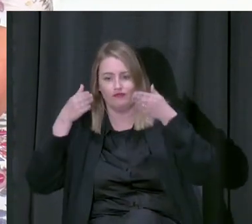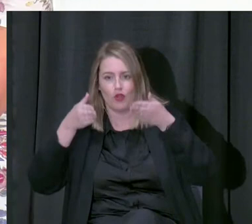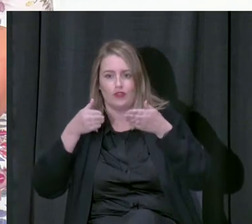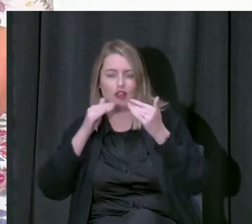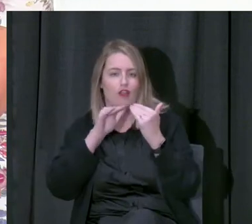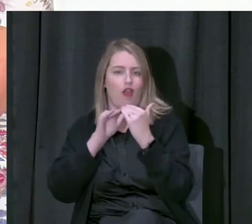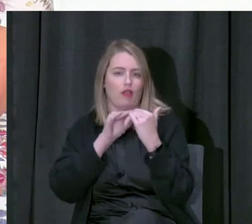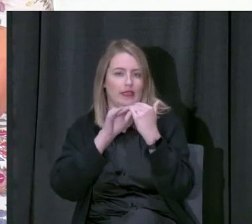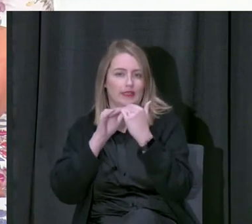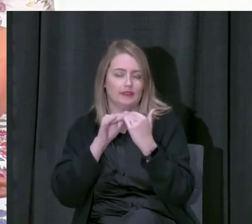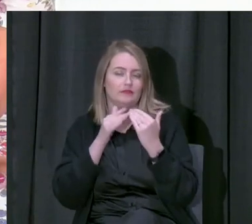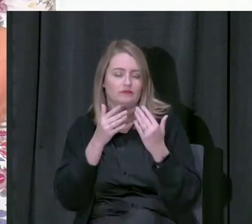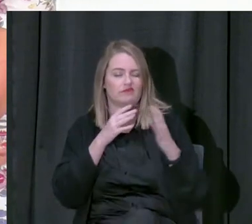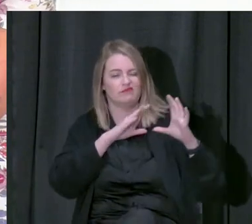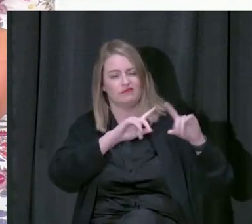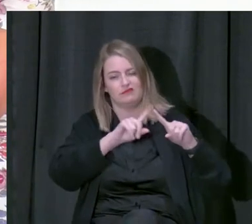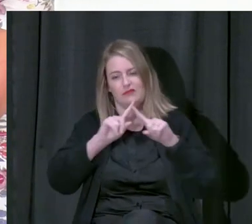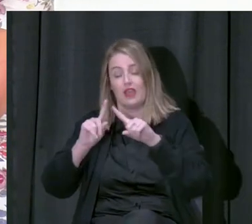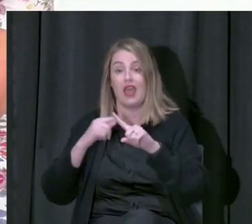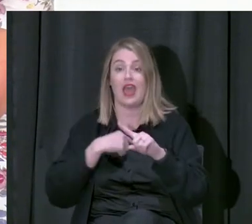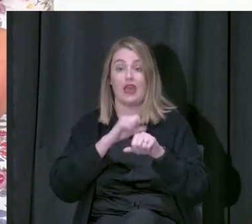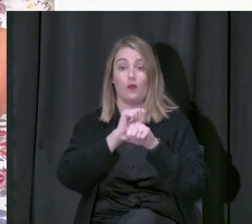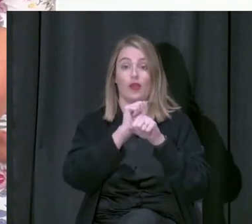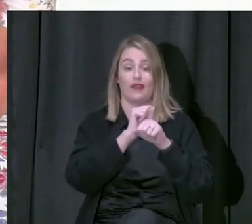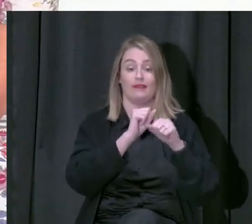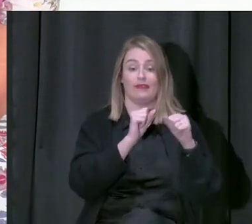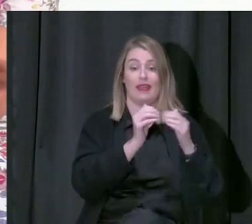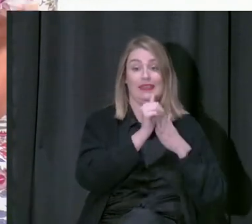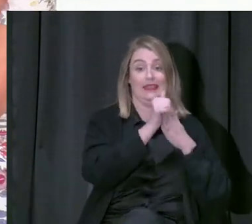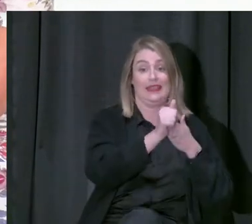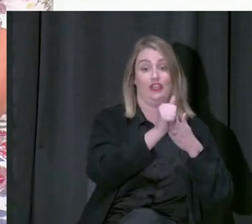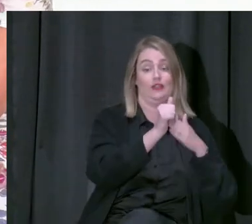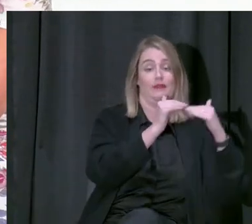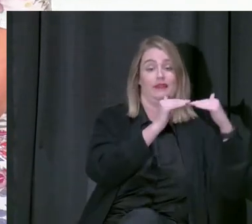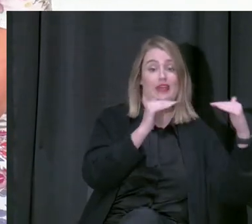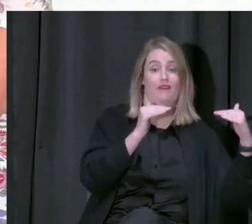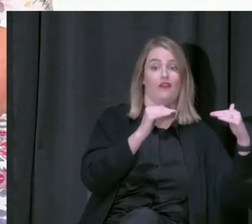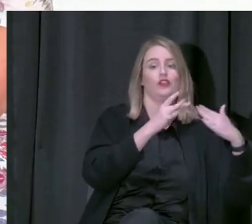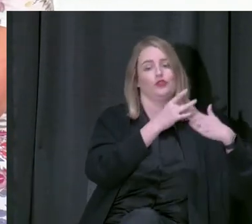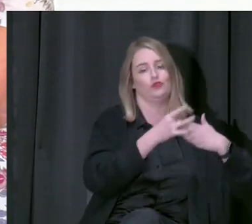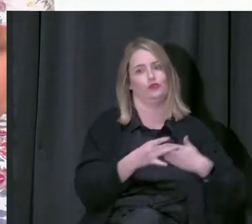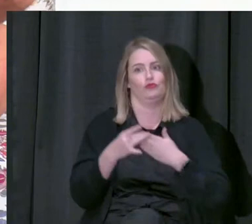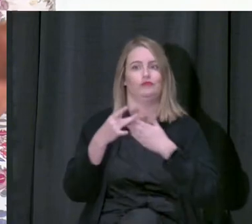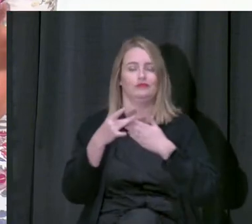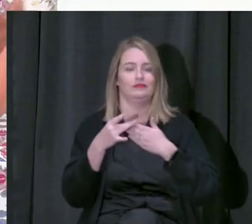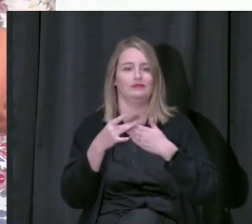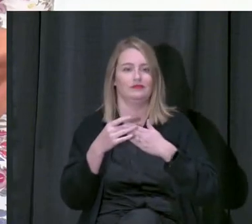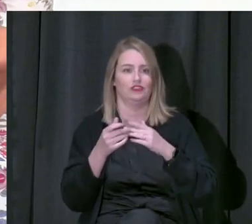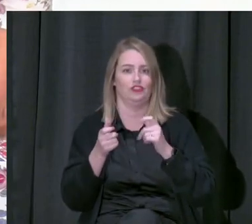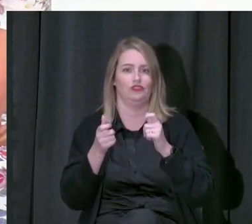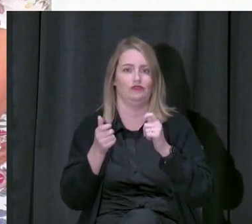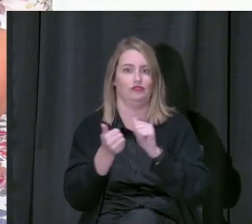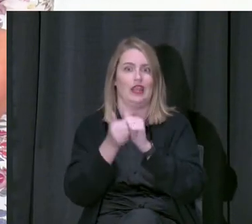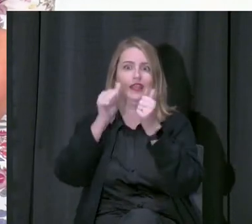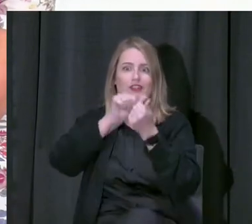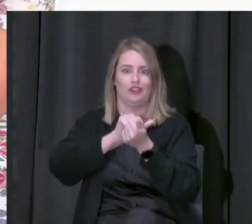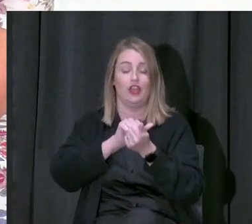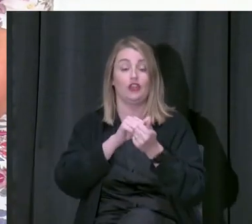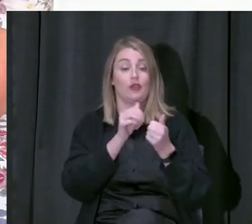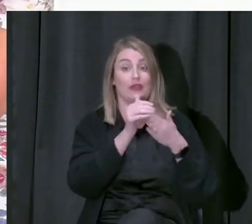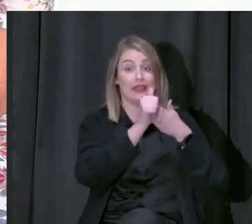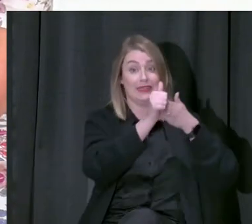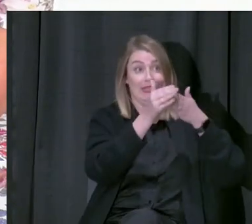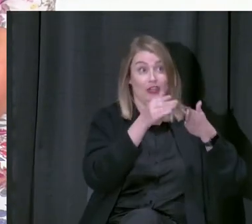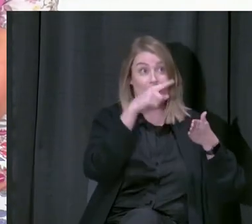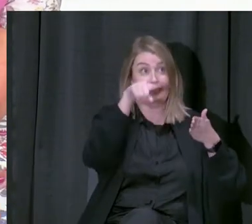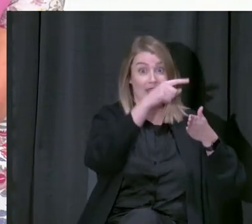really worked with at the leadership level to drive change. So once you have leaders that are supportive of